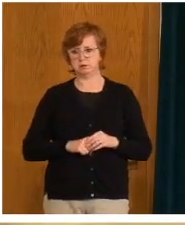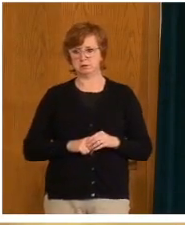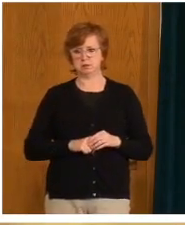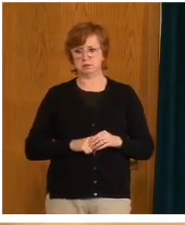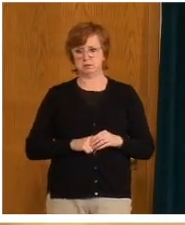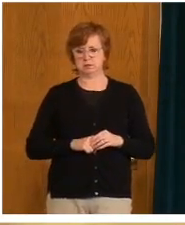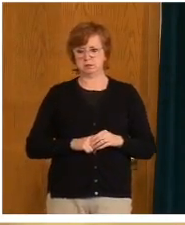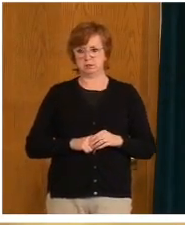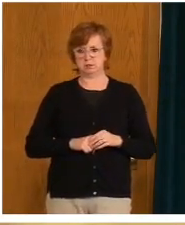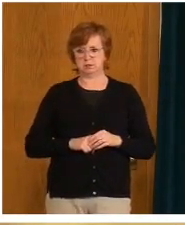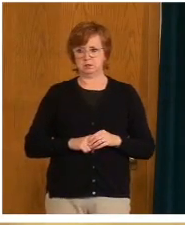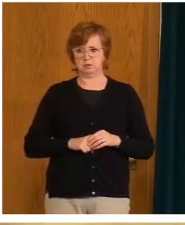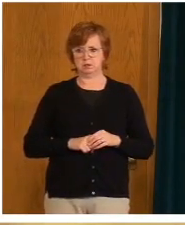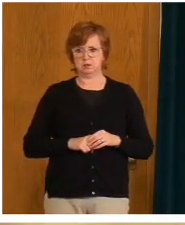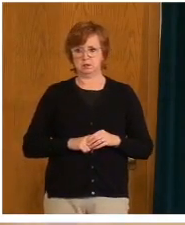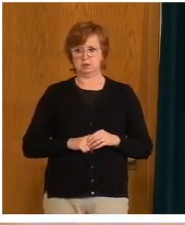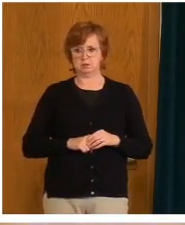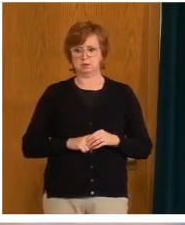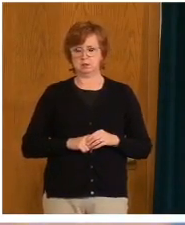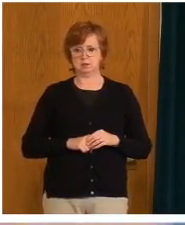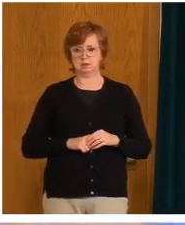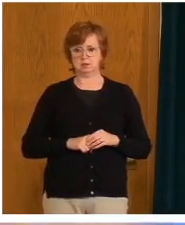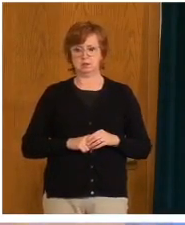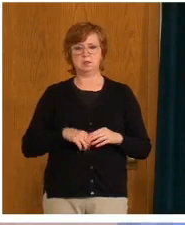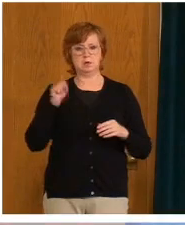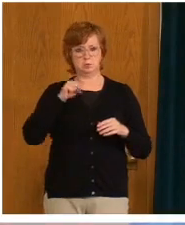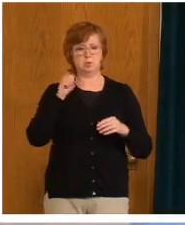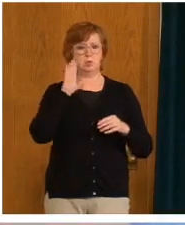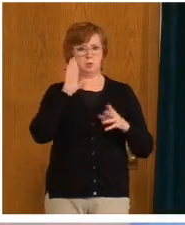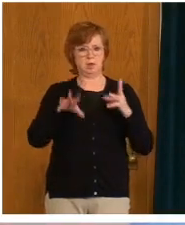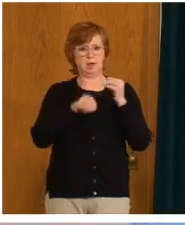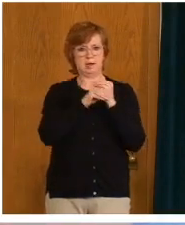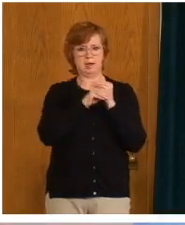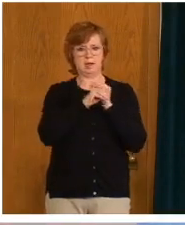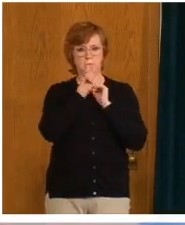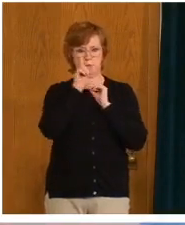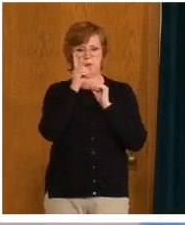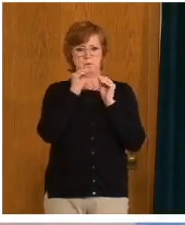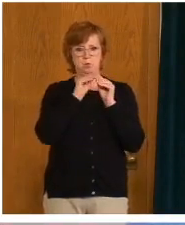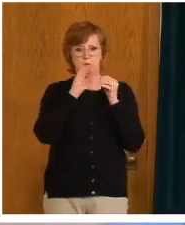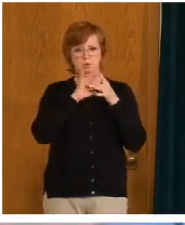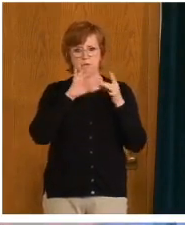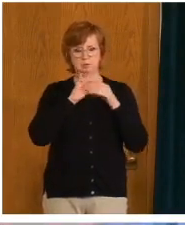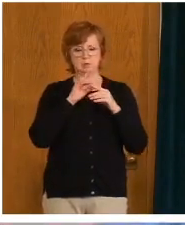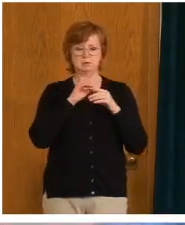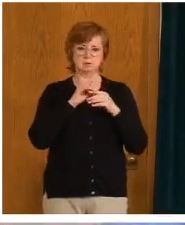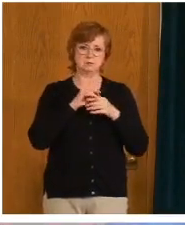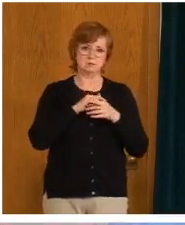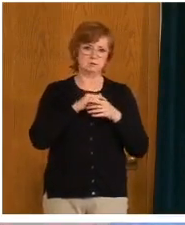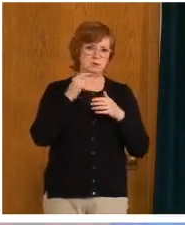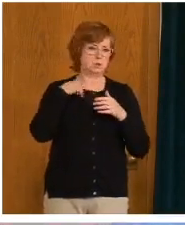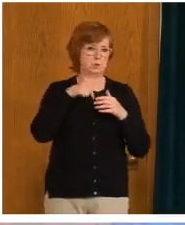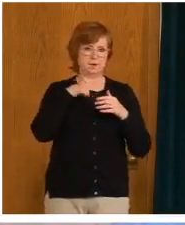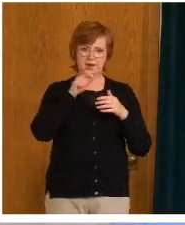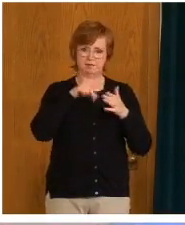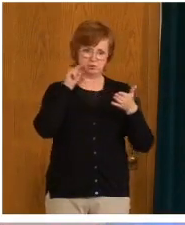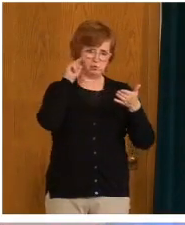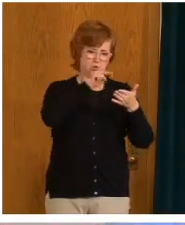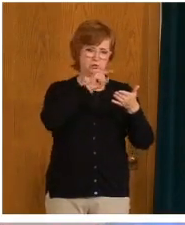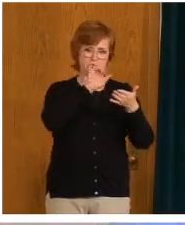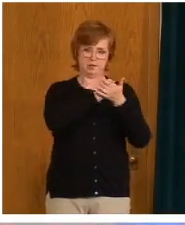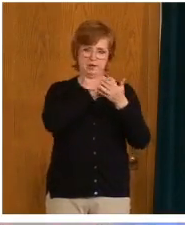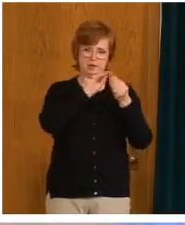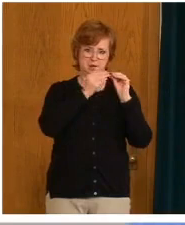So just to add to that, Allison, we are that's one of the things we're carefully monitoring, but our